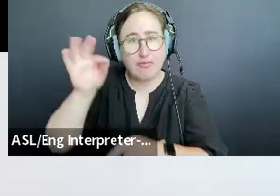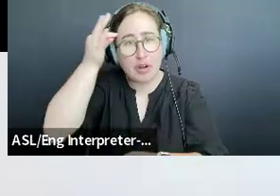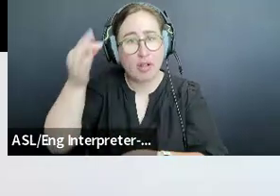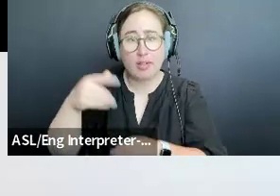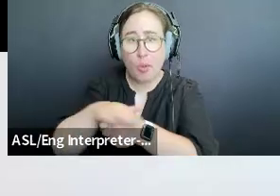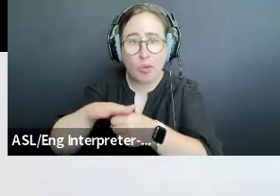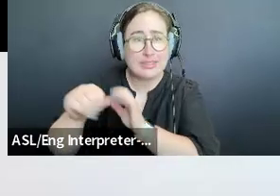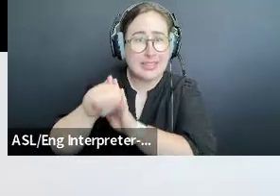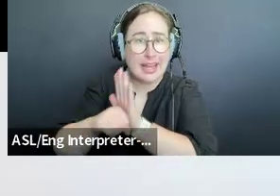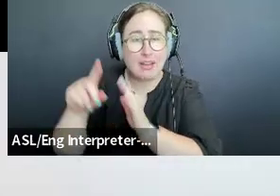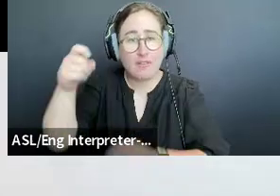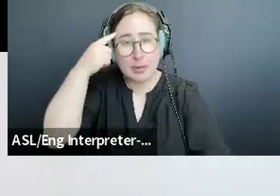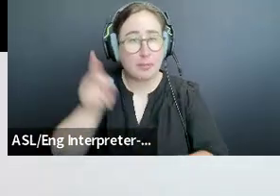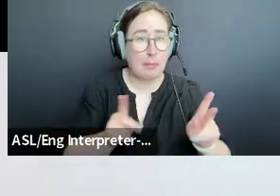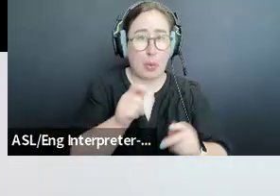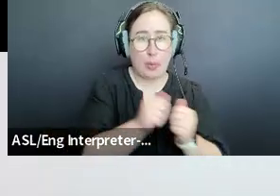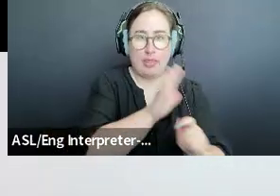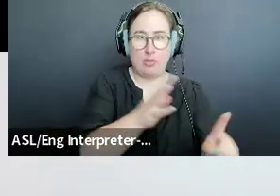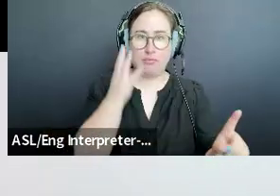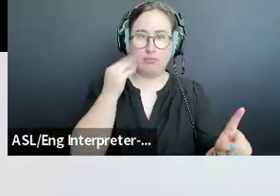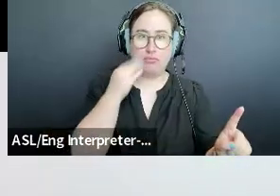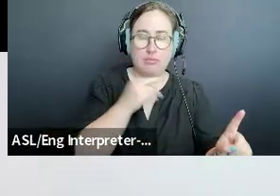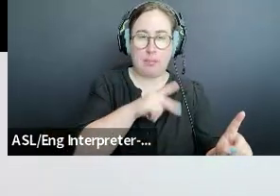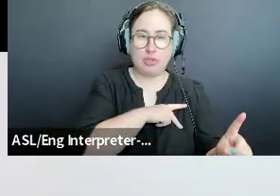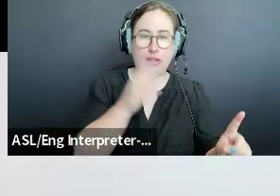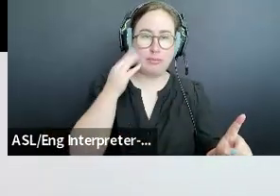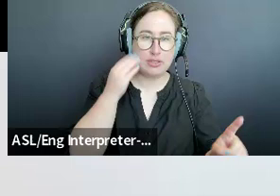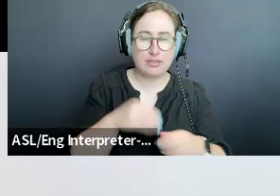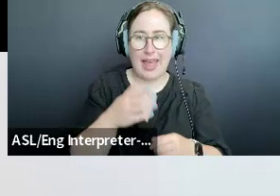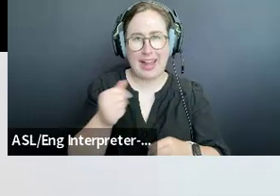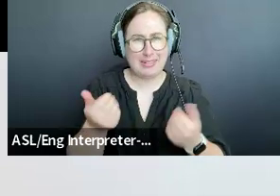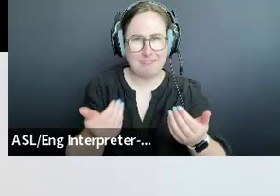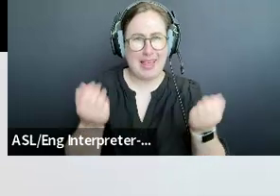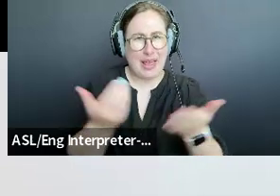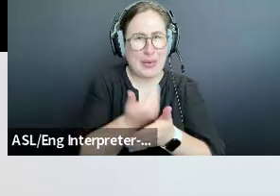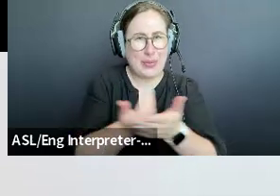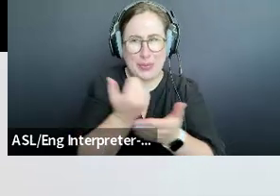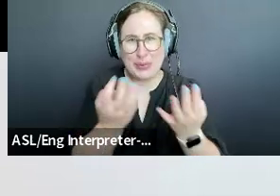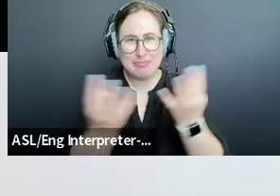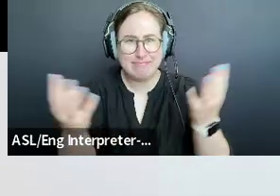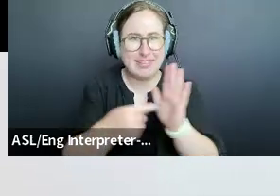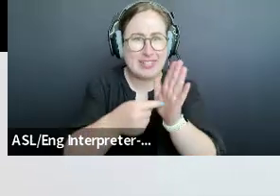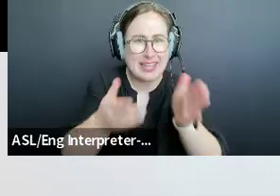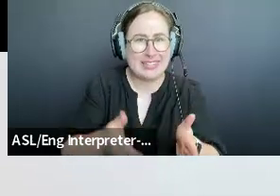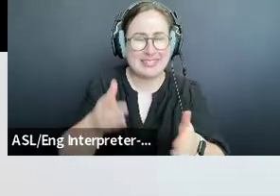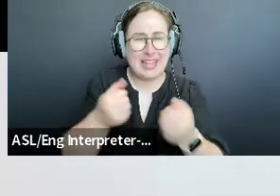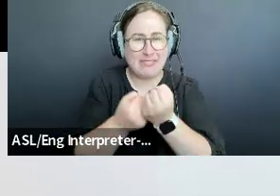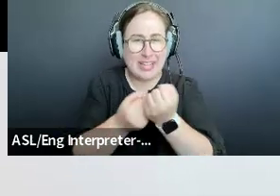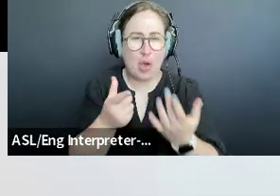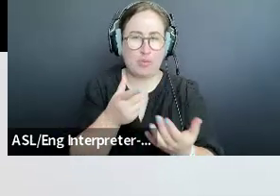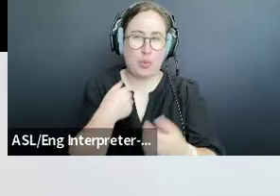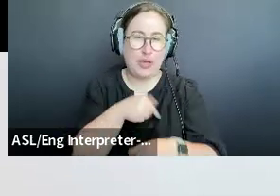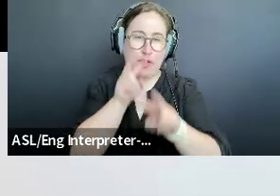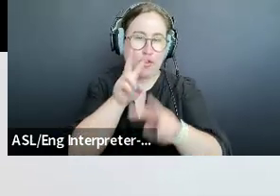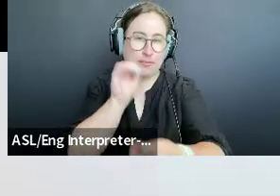governments, people with lived expertise, and a groundswell of new advocates and partners with whom we look forward to working. We also have